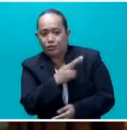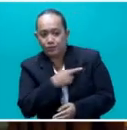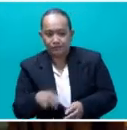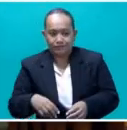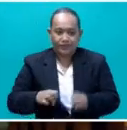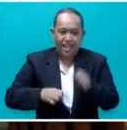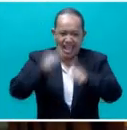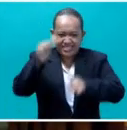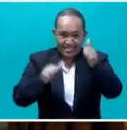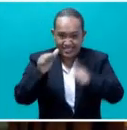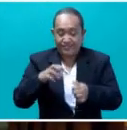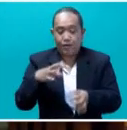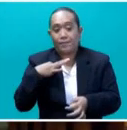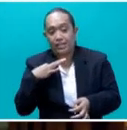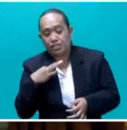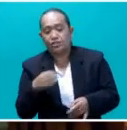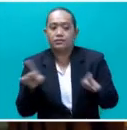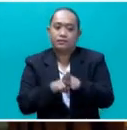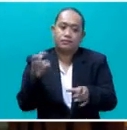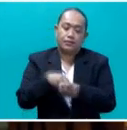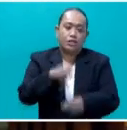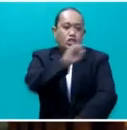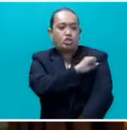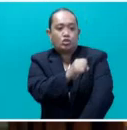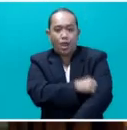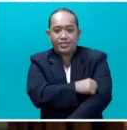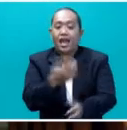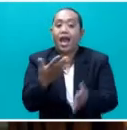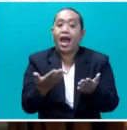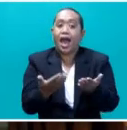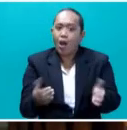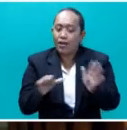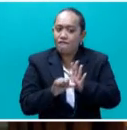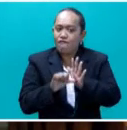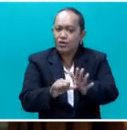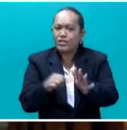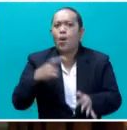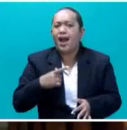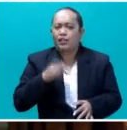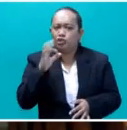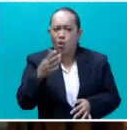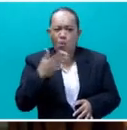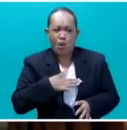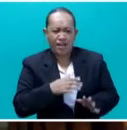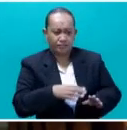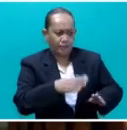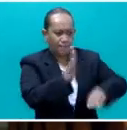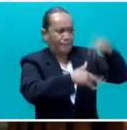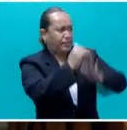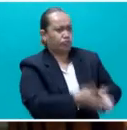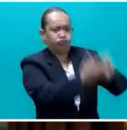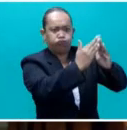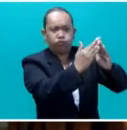services. Strengthening enforcement to deter illegal development is also an important